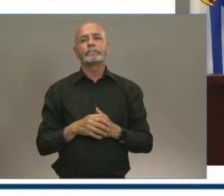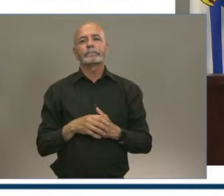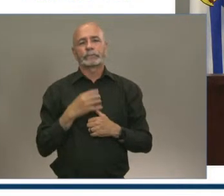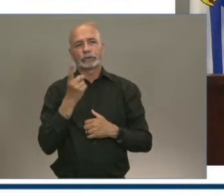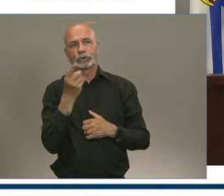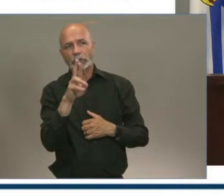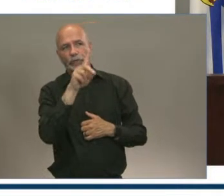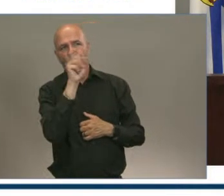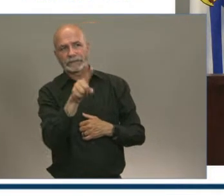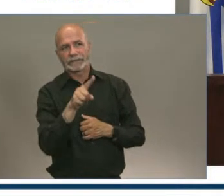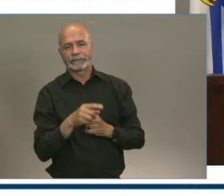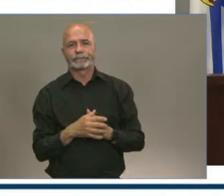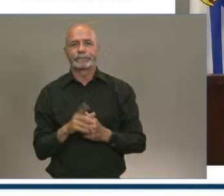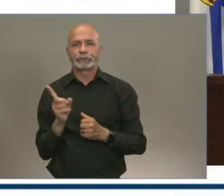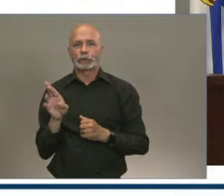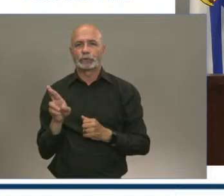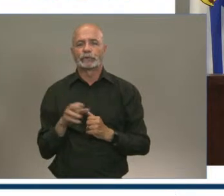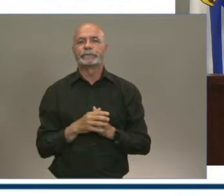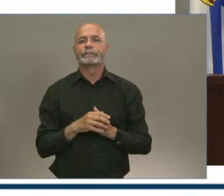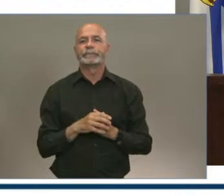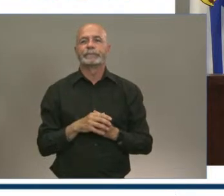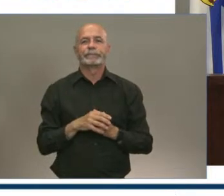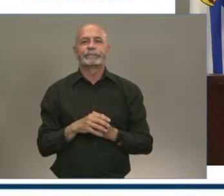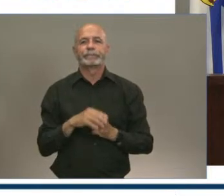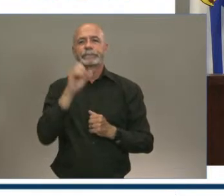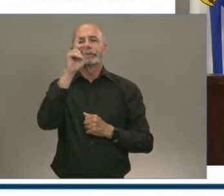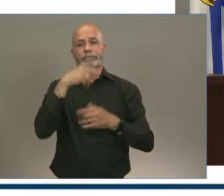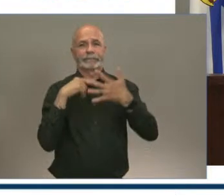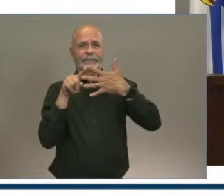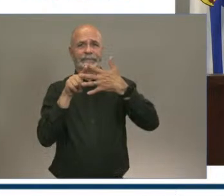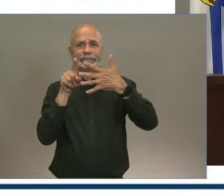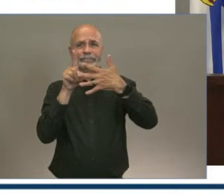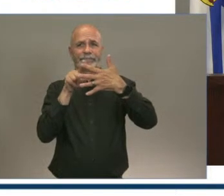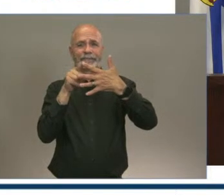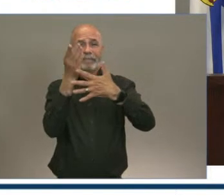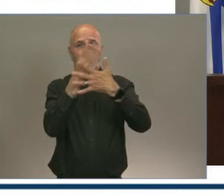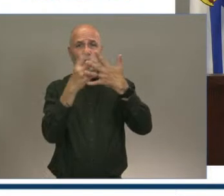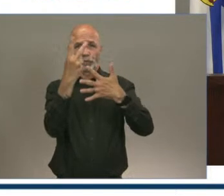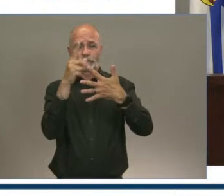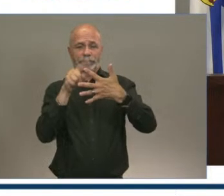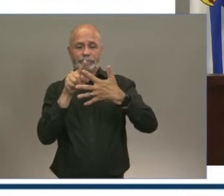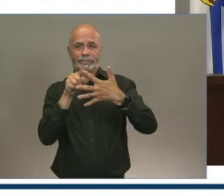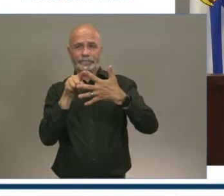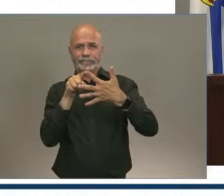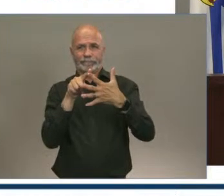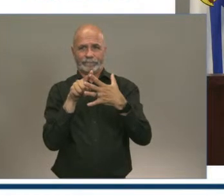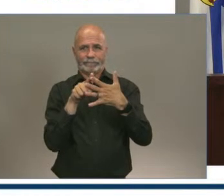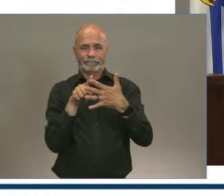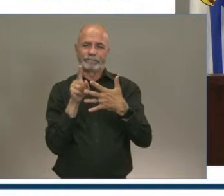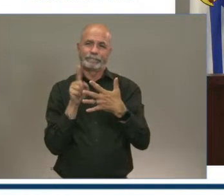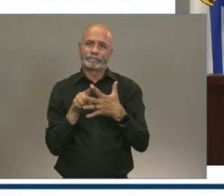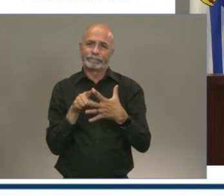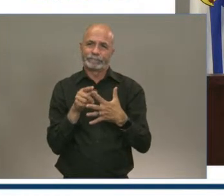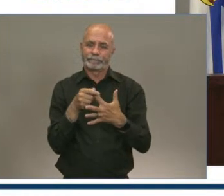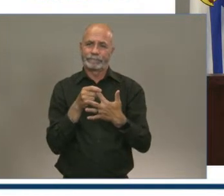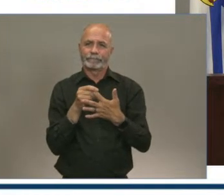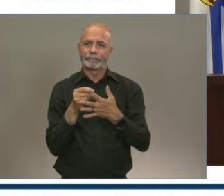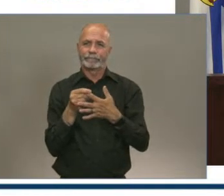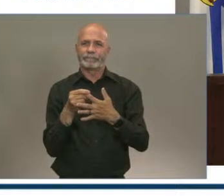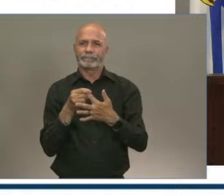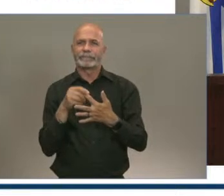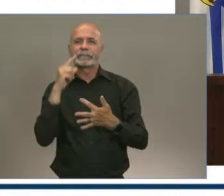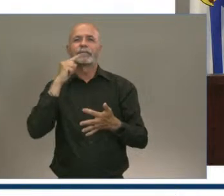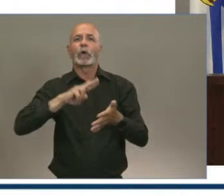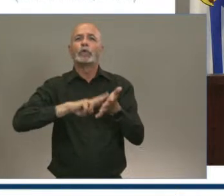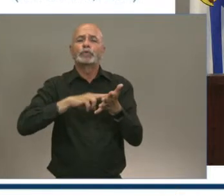second phase plan doesn't appear to address the status of long-term care